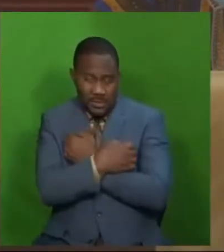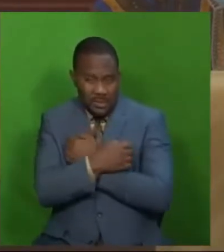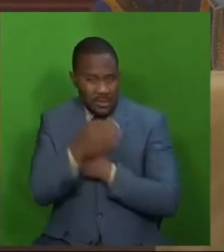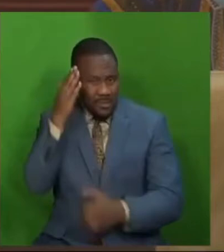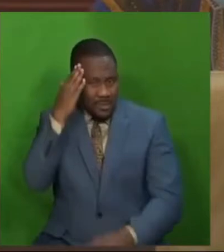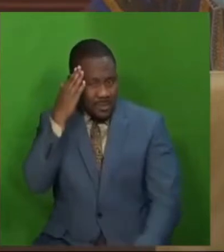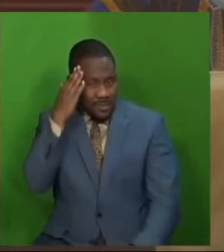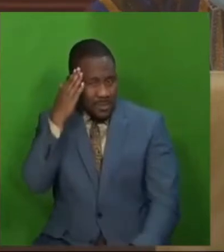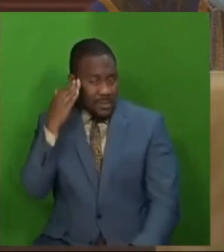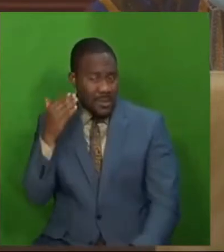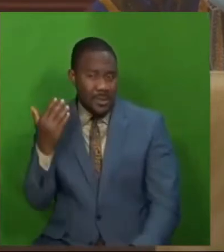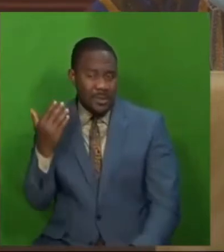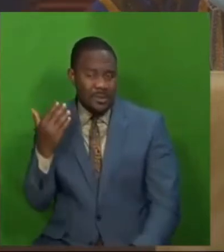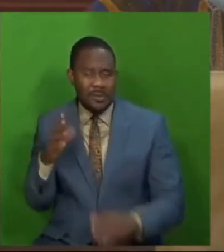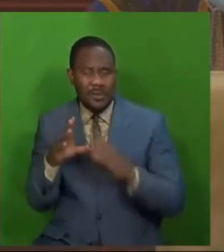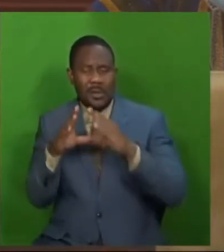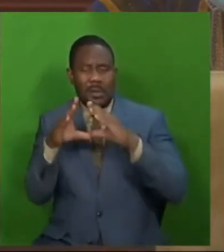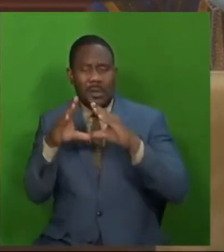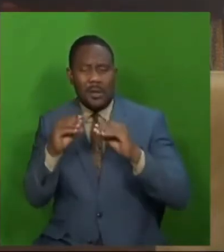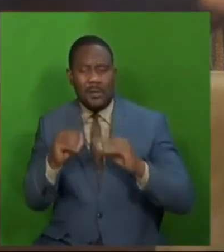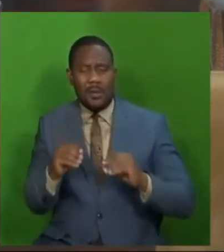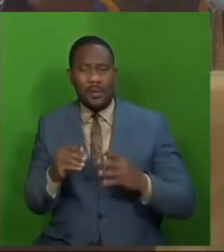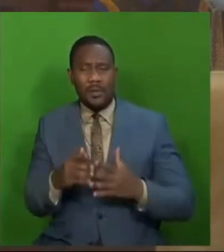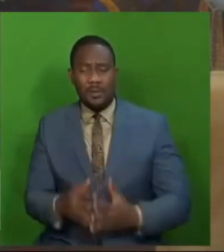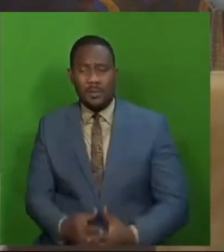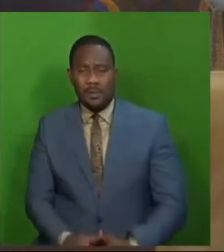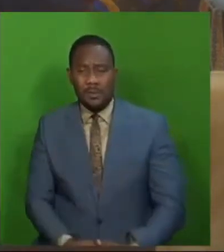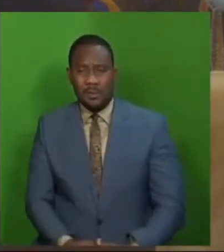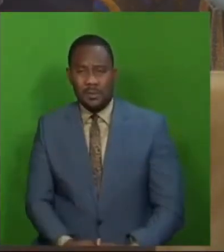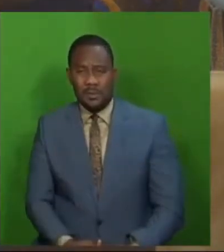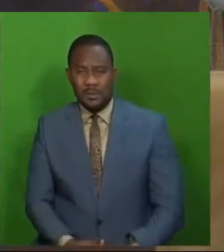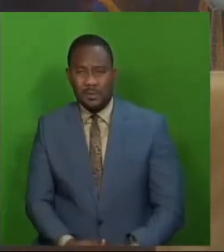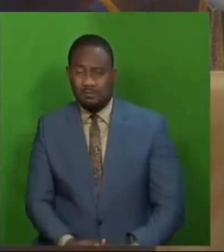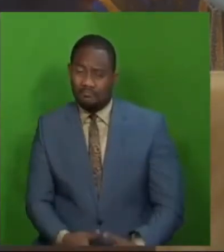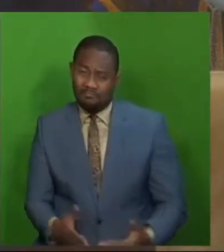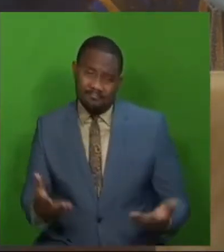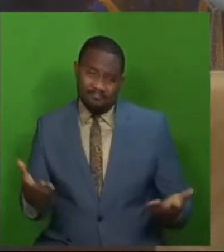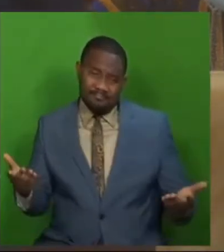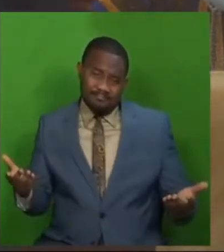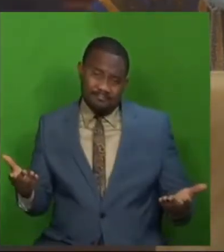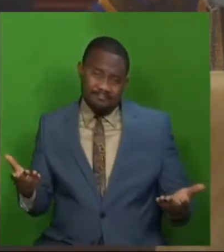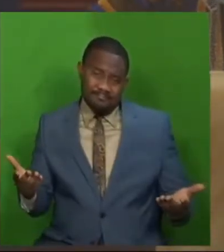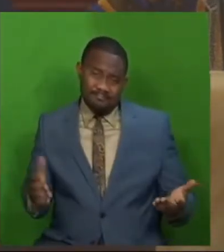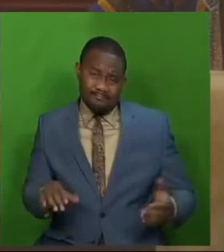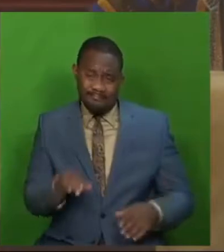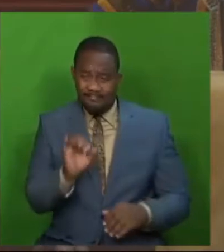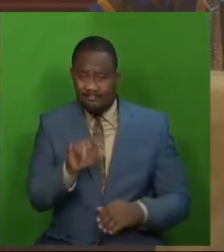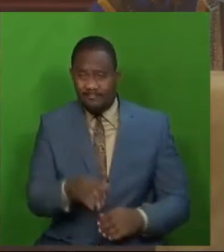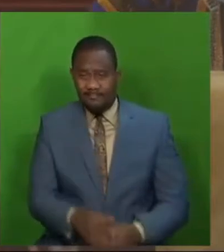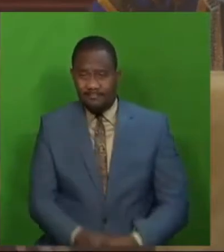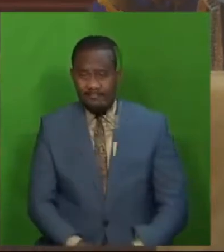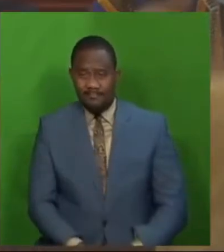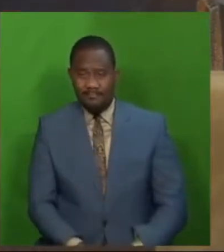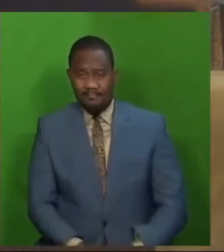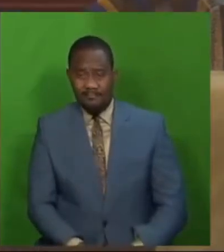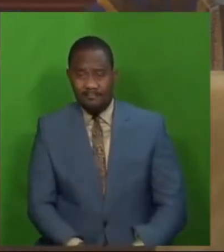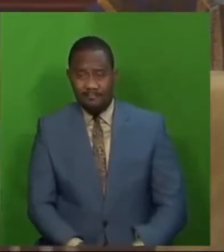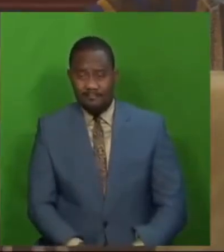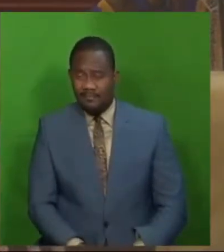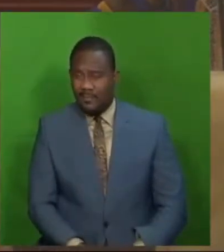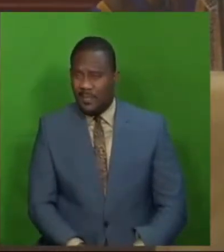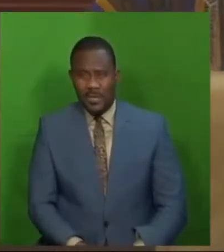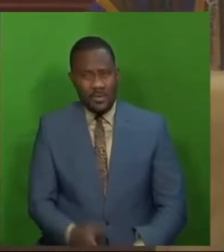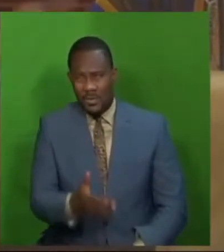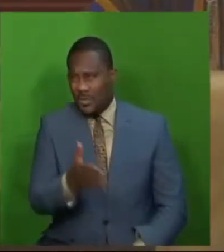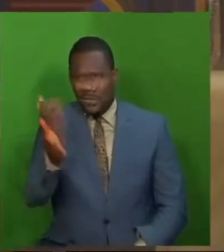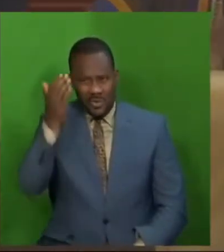chilled. That is the state of Ghana. Everybody knows this. They know. It's all over. So